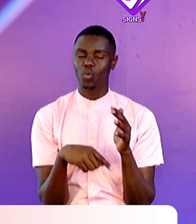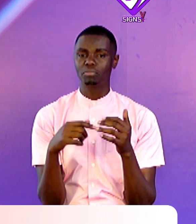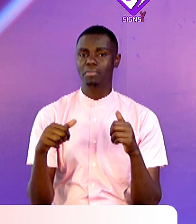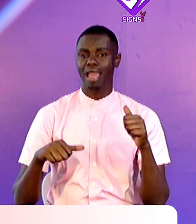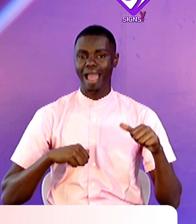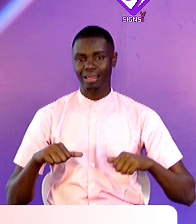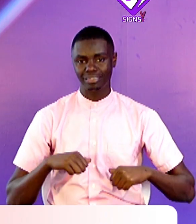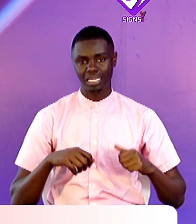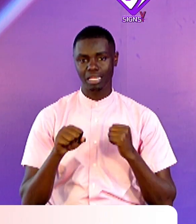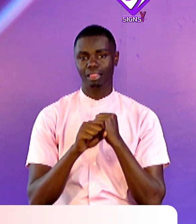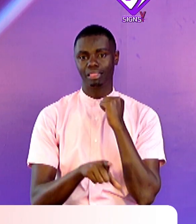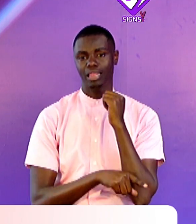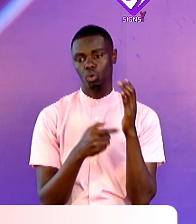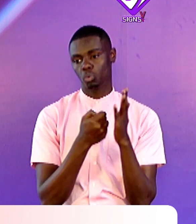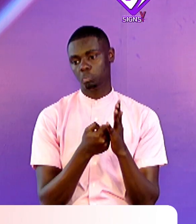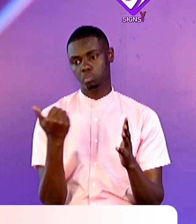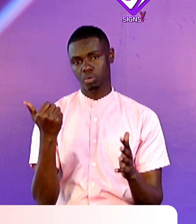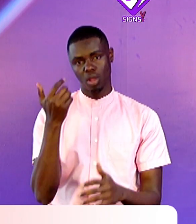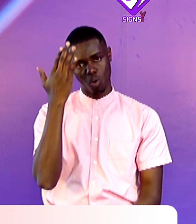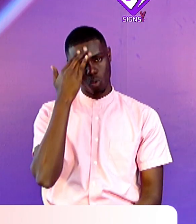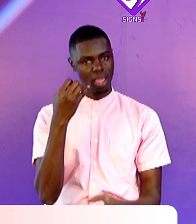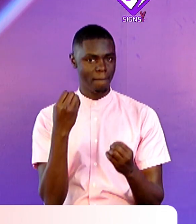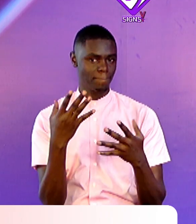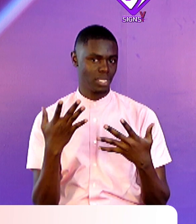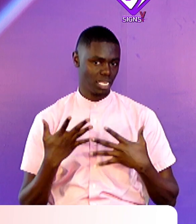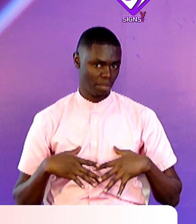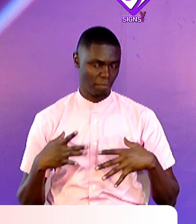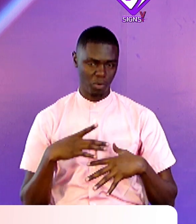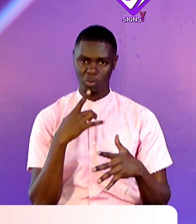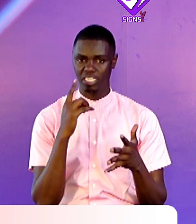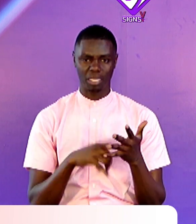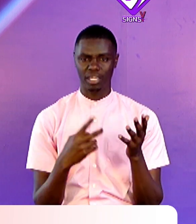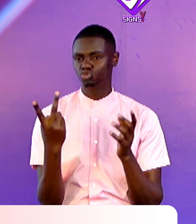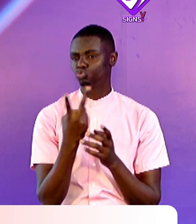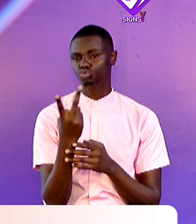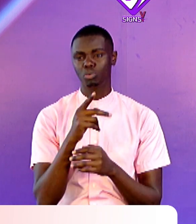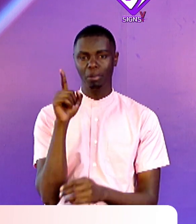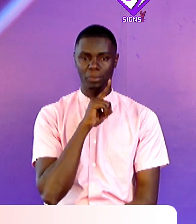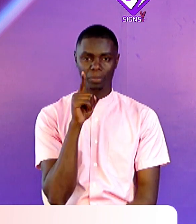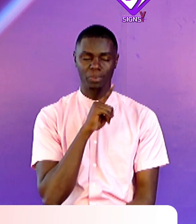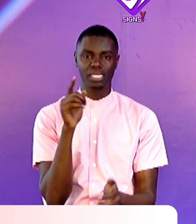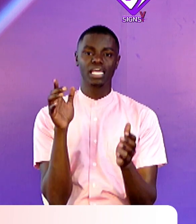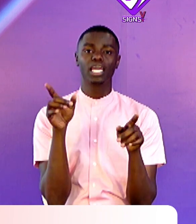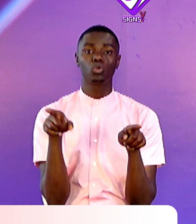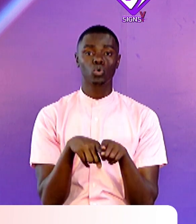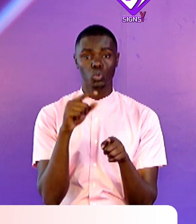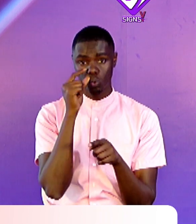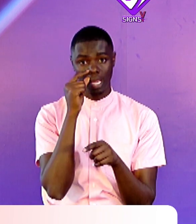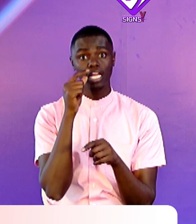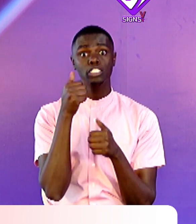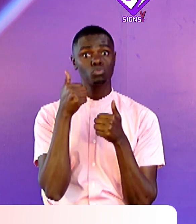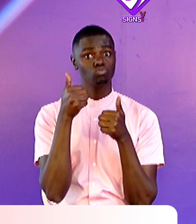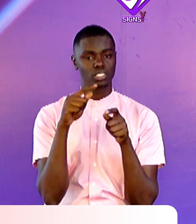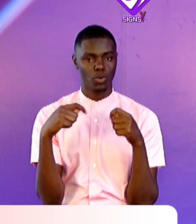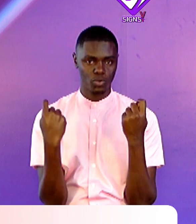and Senegal are out, because many people say those are very two tough teams. And Sudan proves to be very good now.